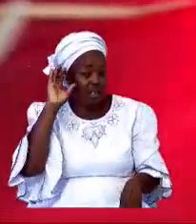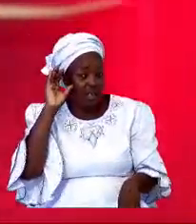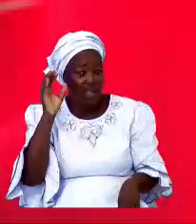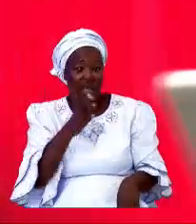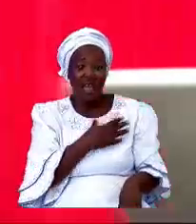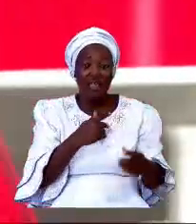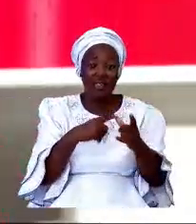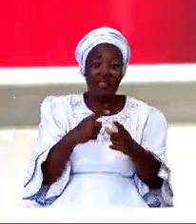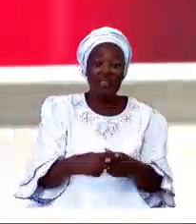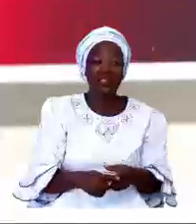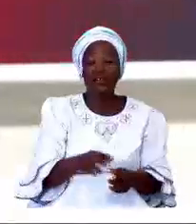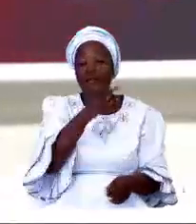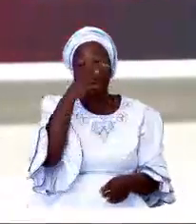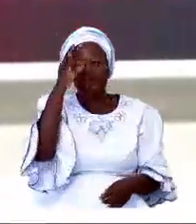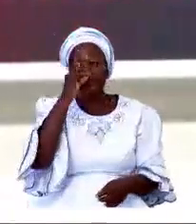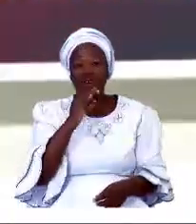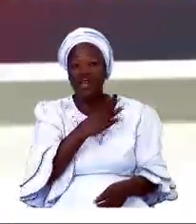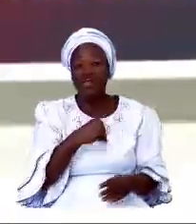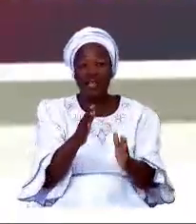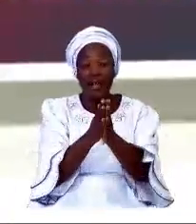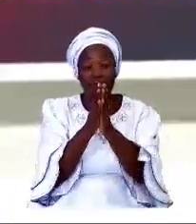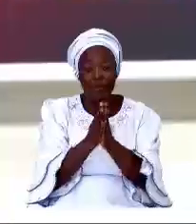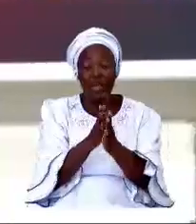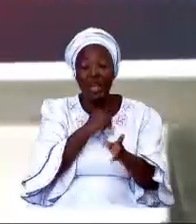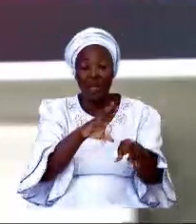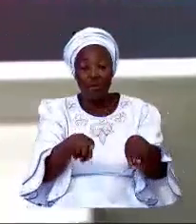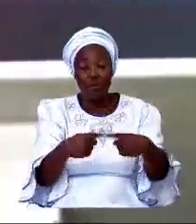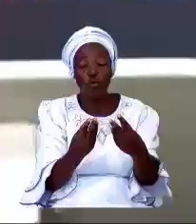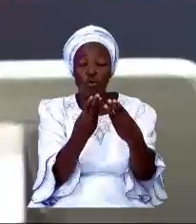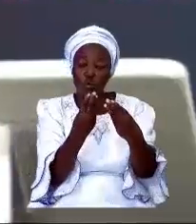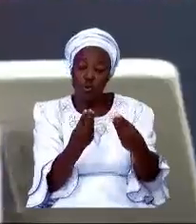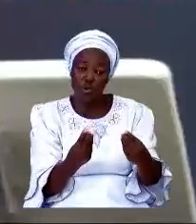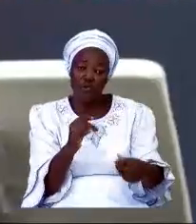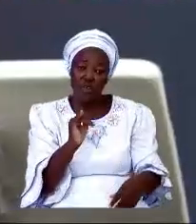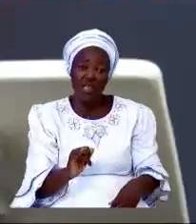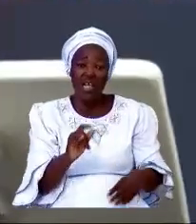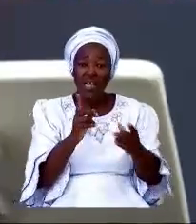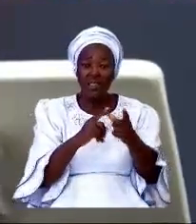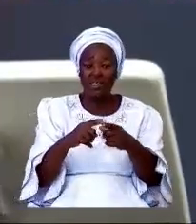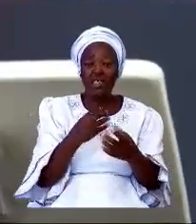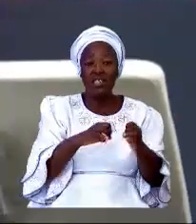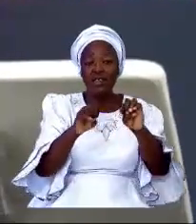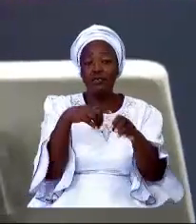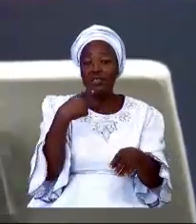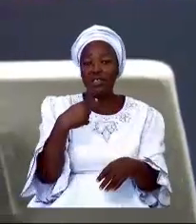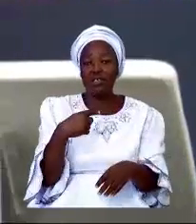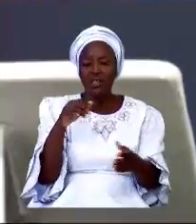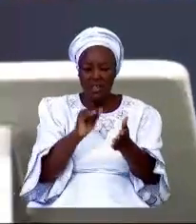Ahab could hear, and then fast, and pray, and go